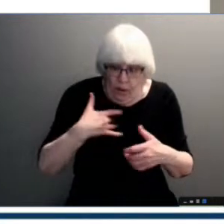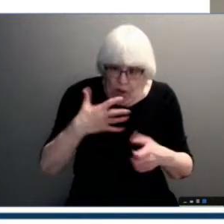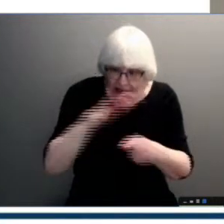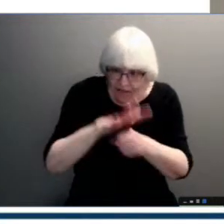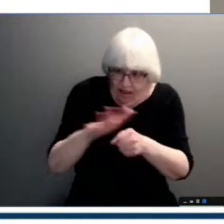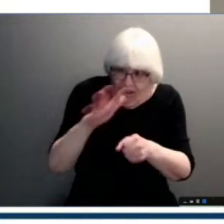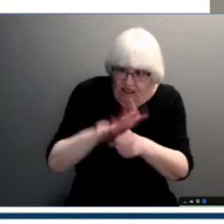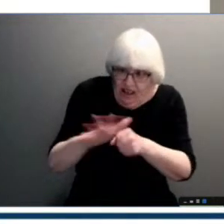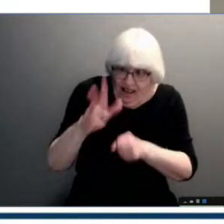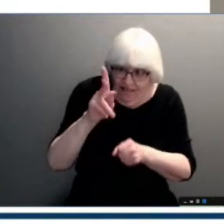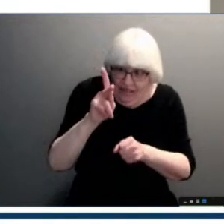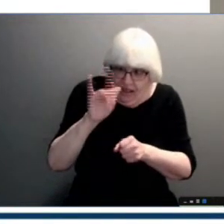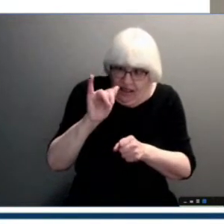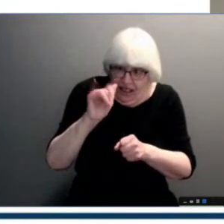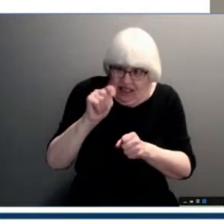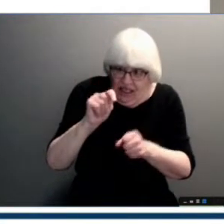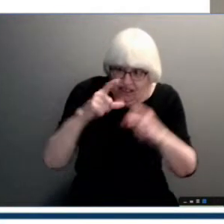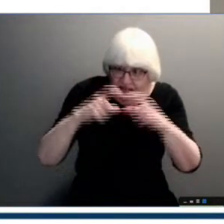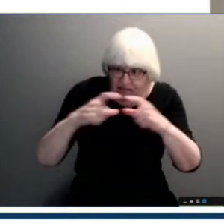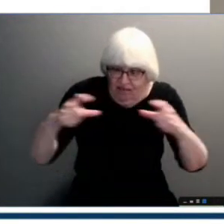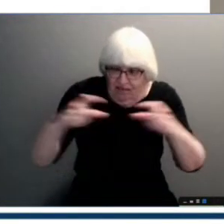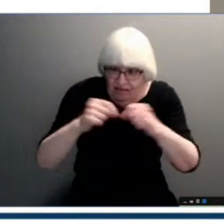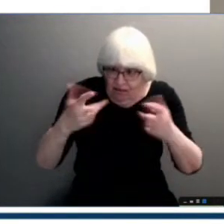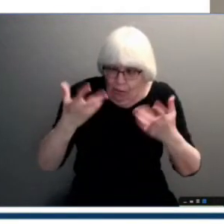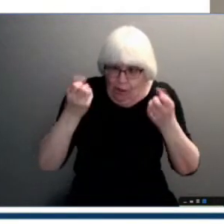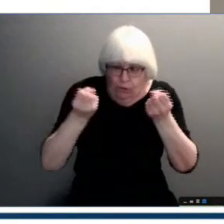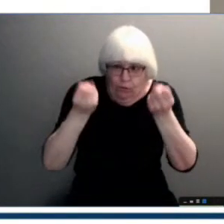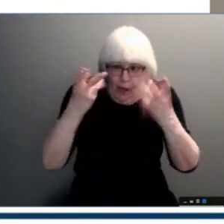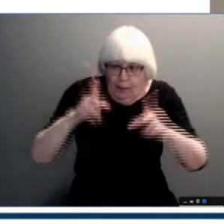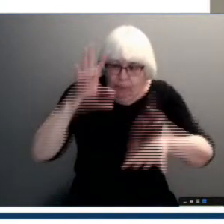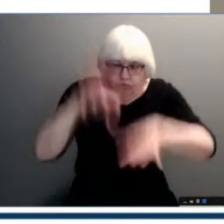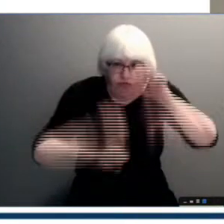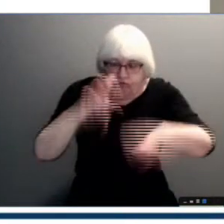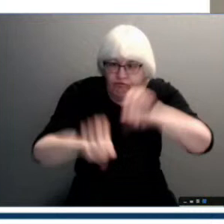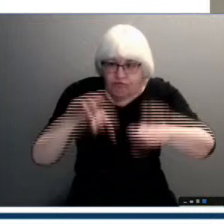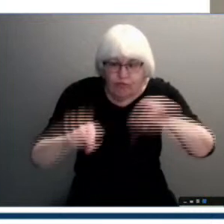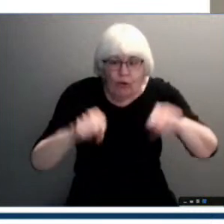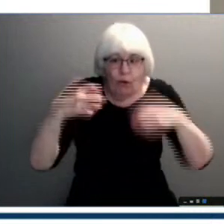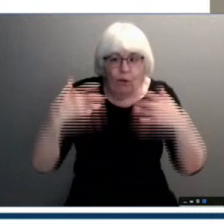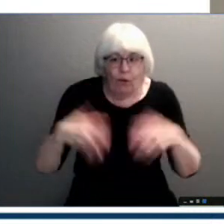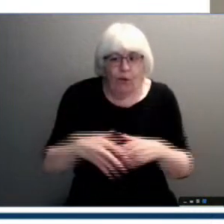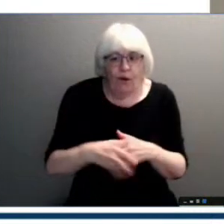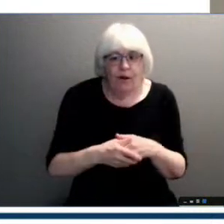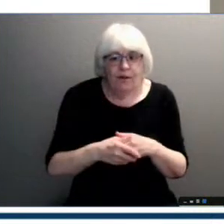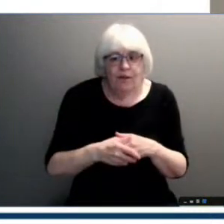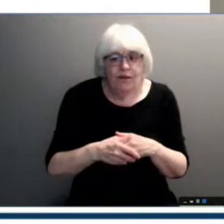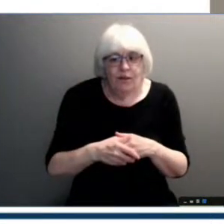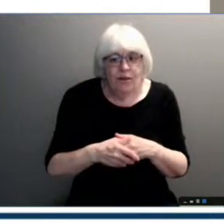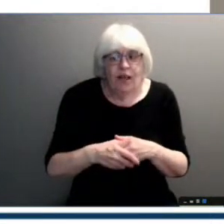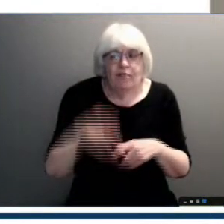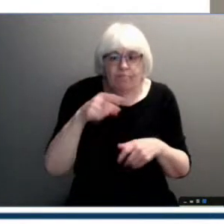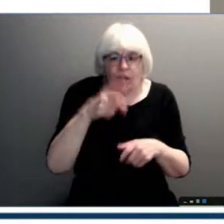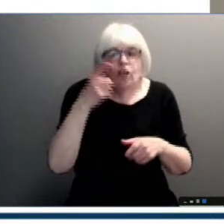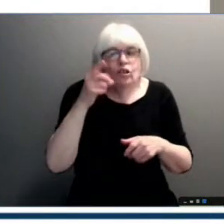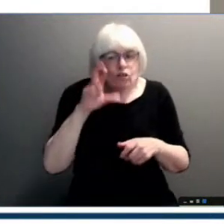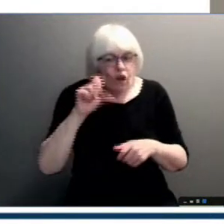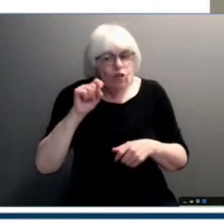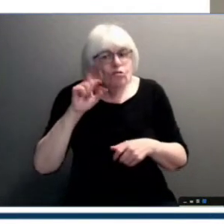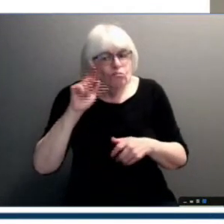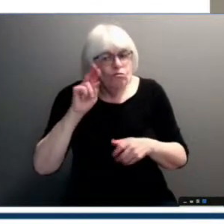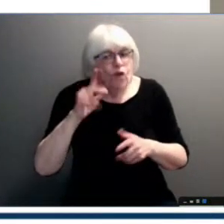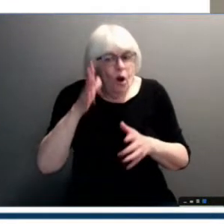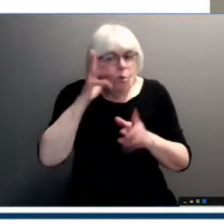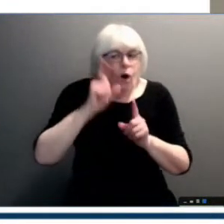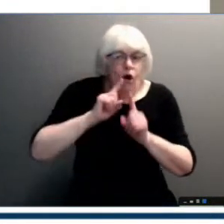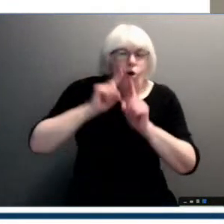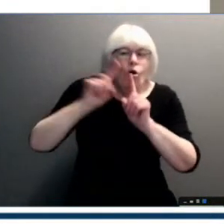We're working to procure our more rapid test kits and get as much as we can. Part of